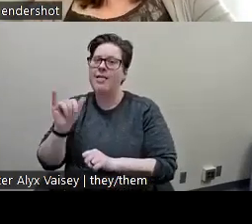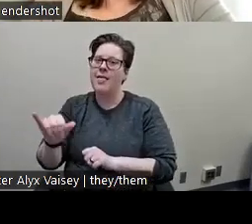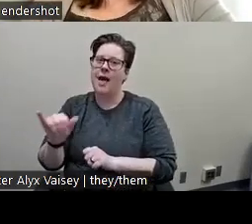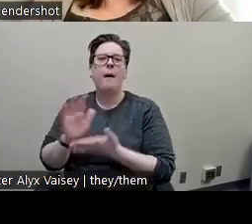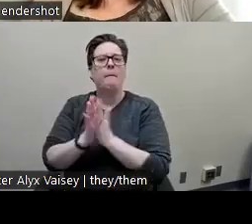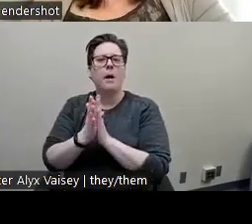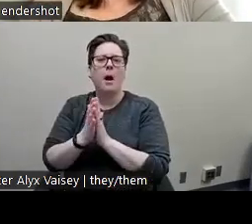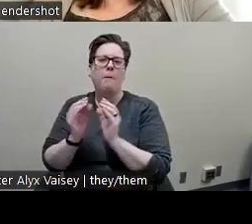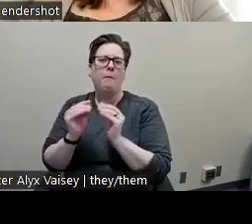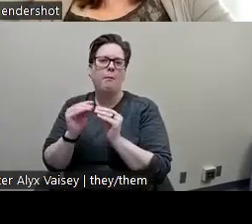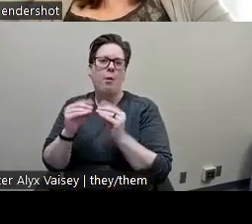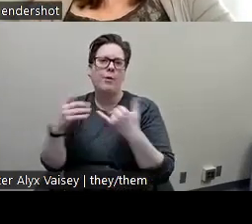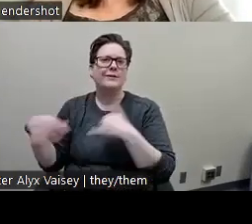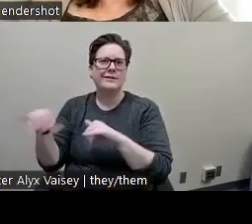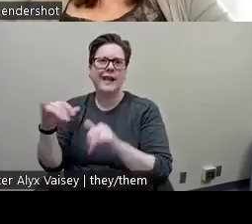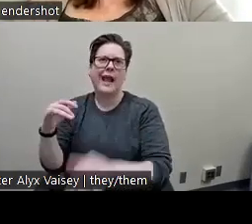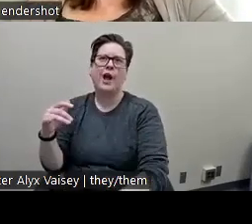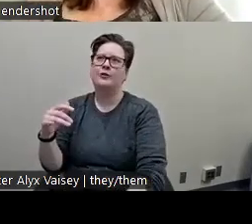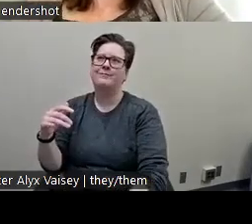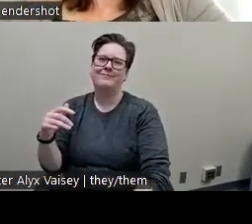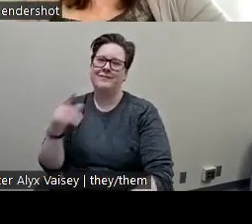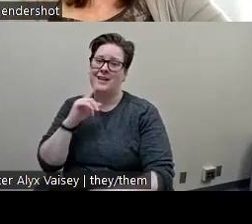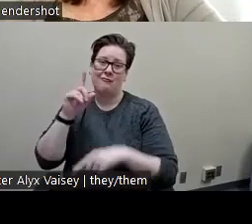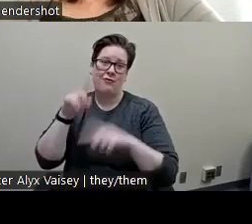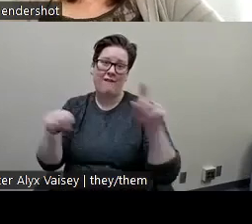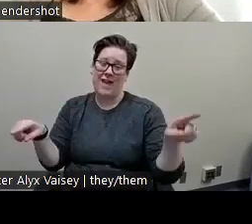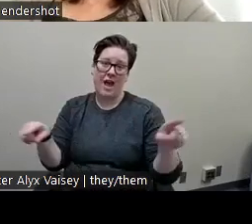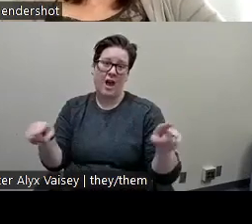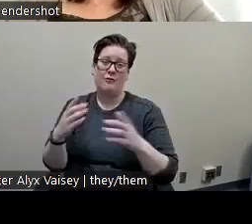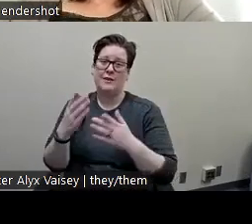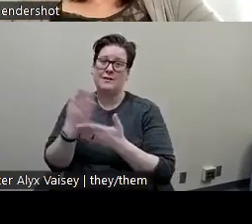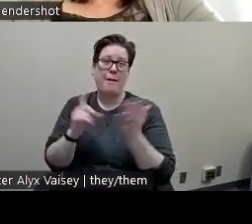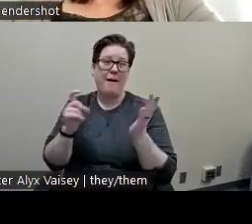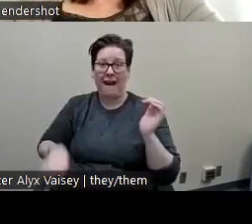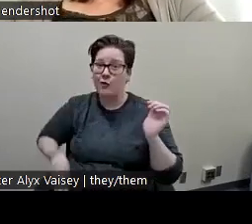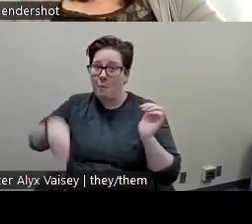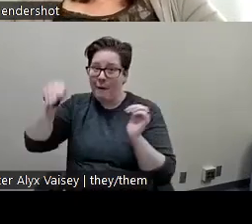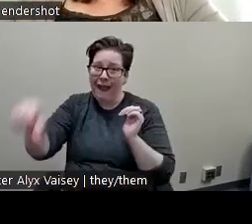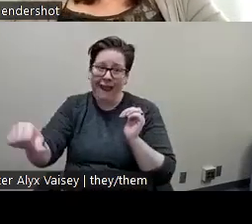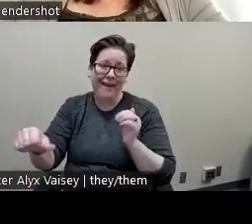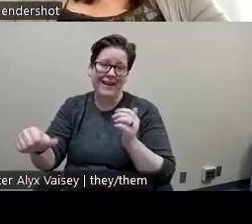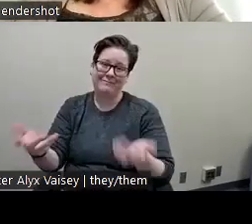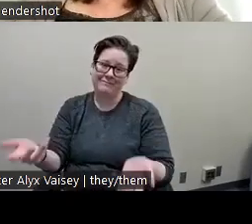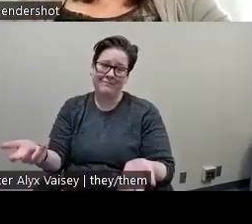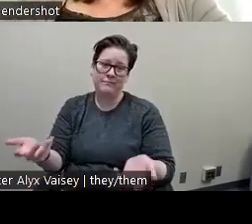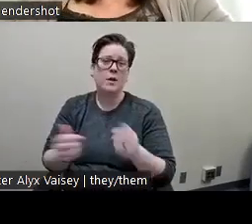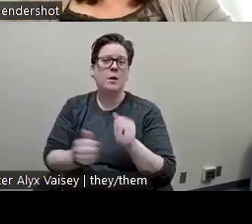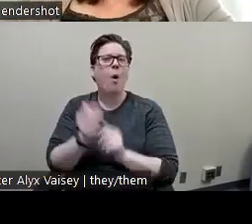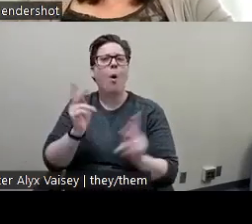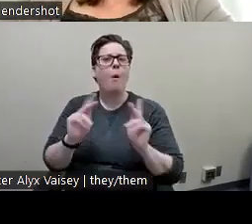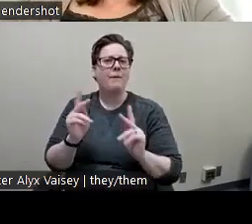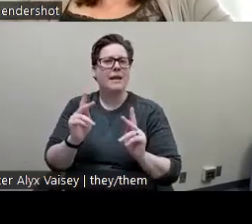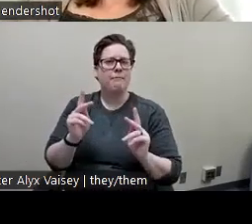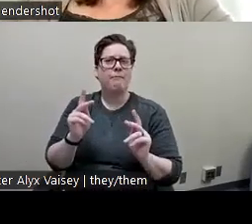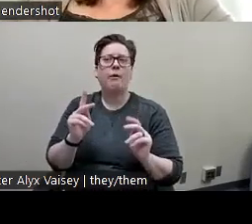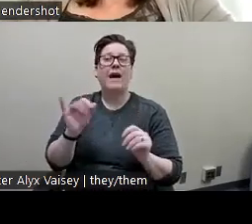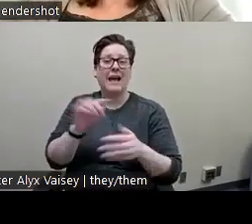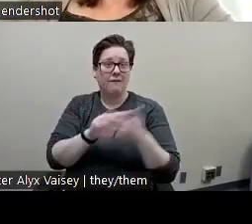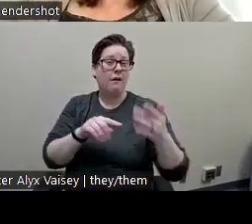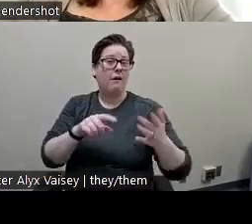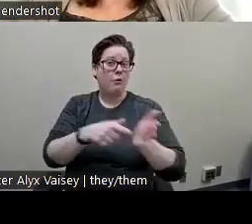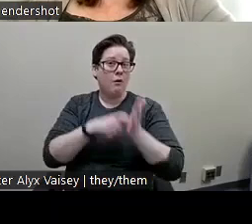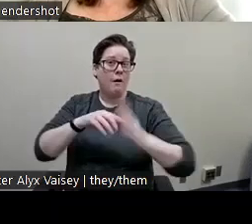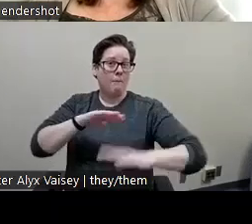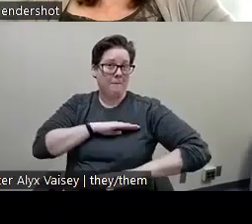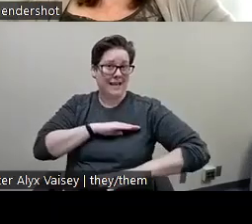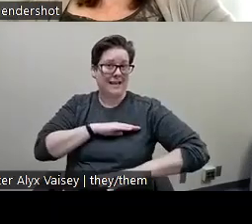standard, there is out-of-pocket options for testing at this point. Most people don't pay anything if they meet criteria and they don't